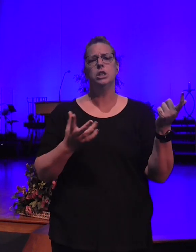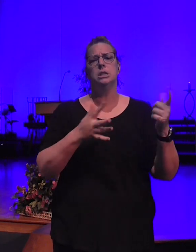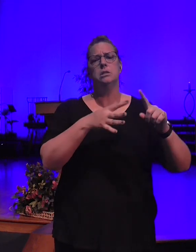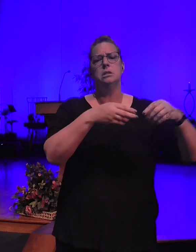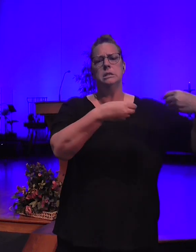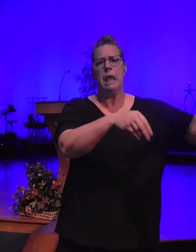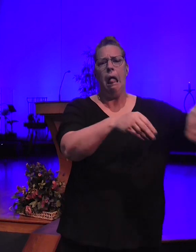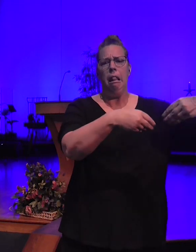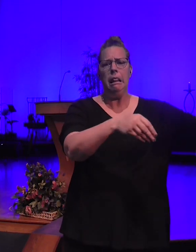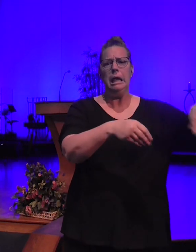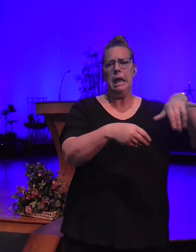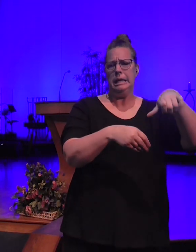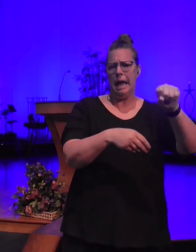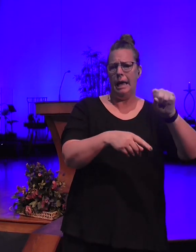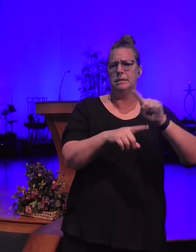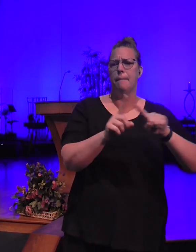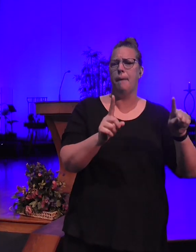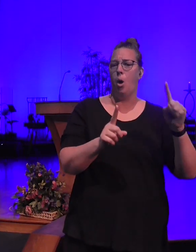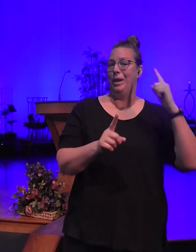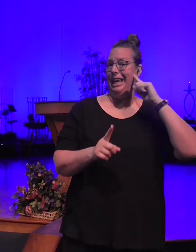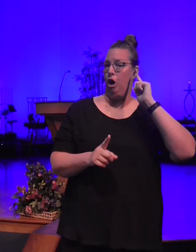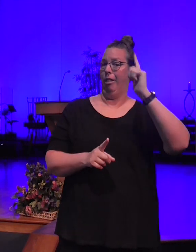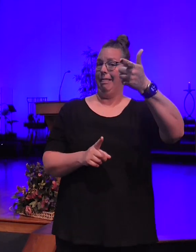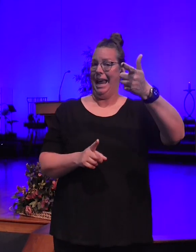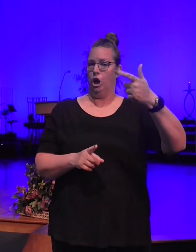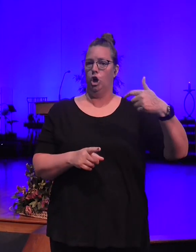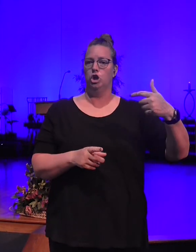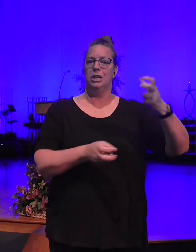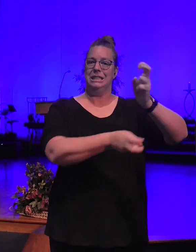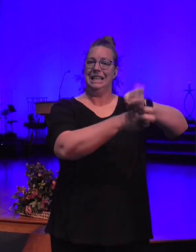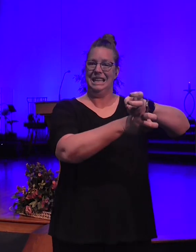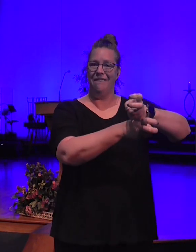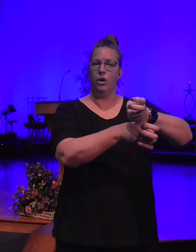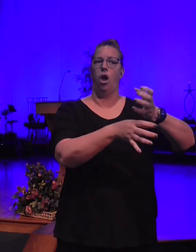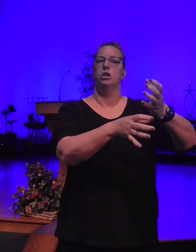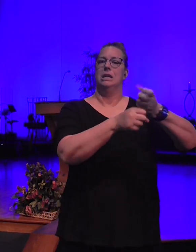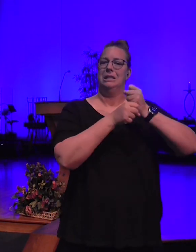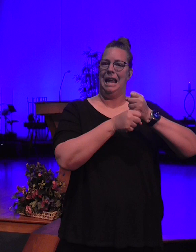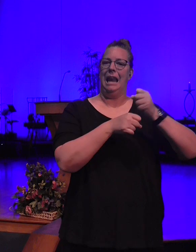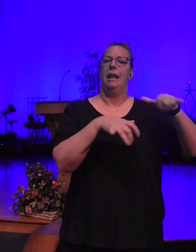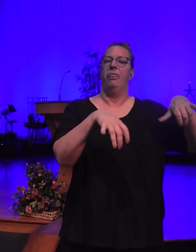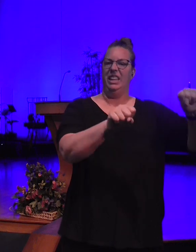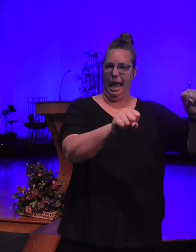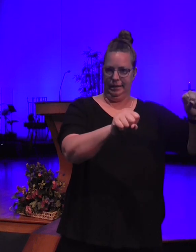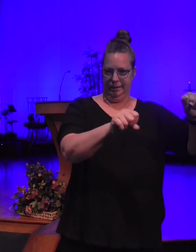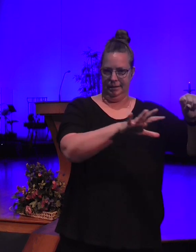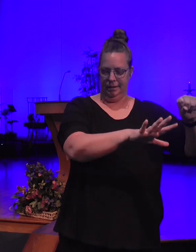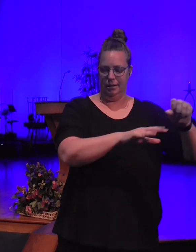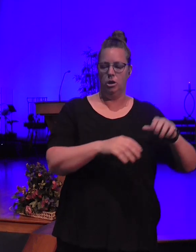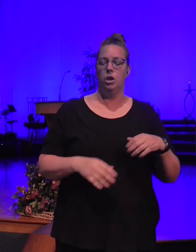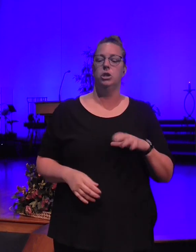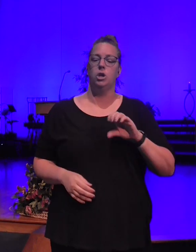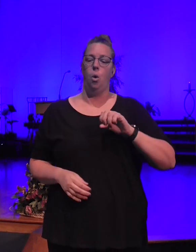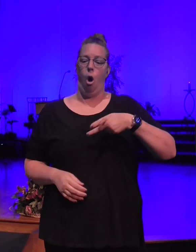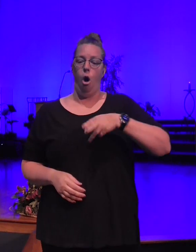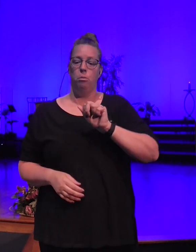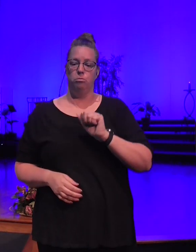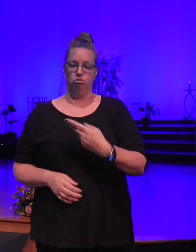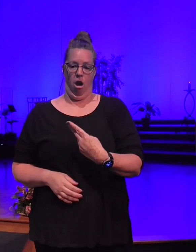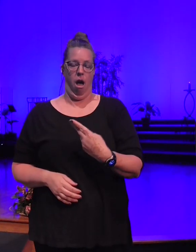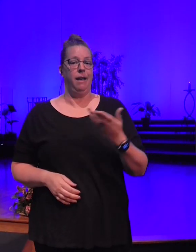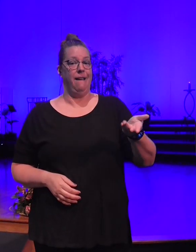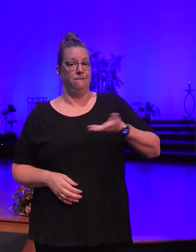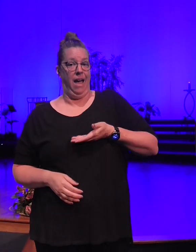she was also, we're going to hear later, having difficulty getting the yeses to come to her. So Oprah invites her to